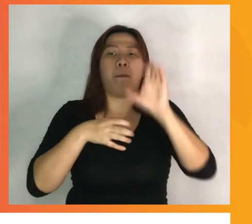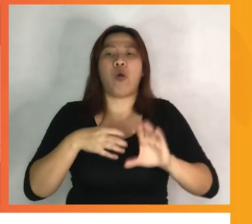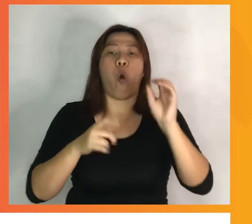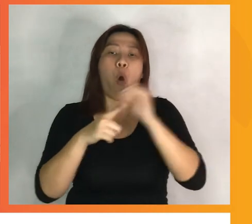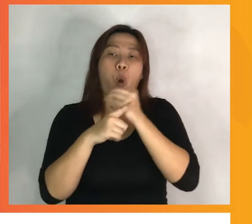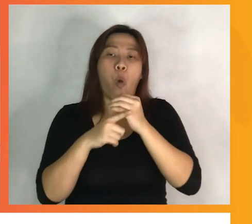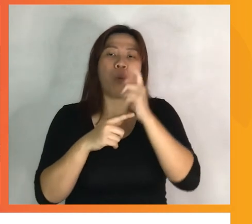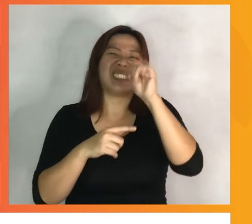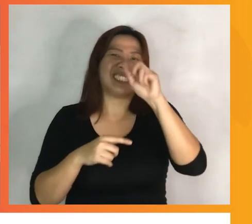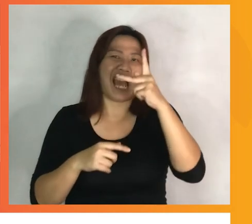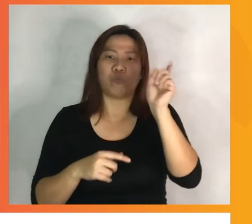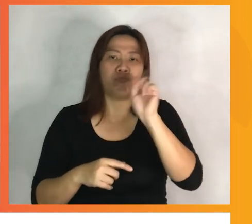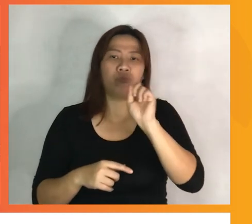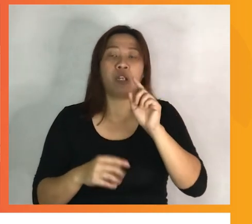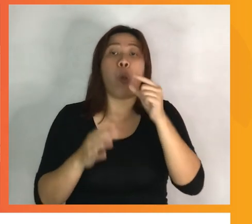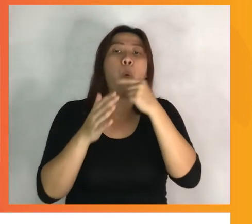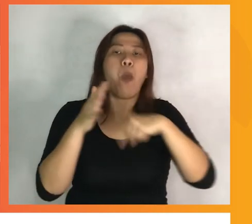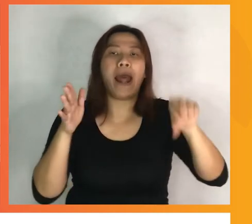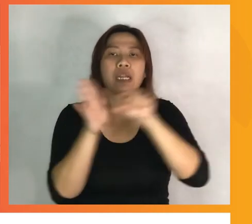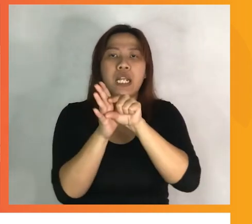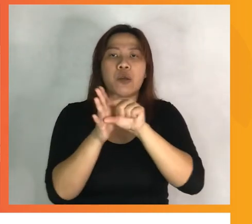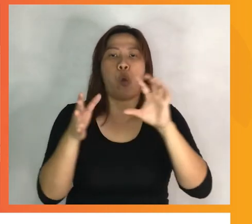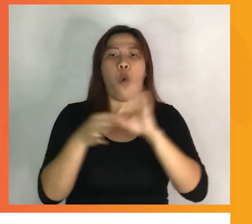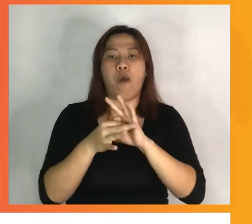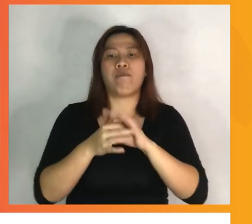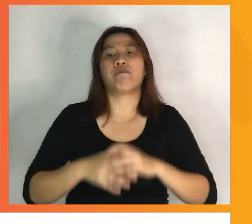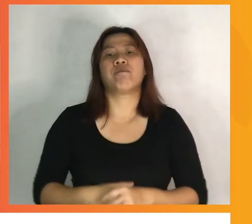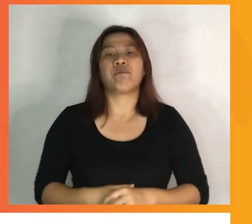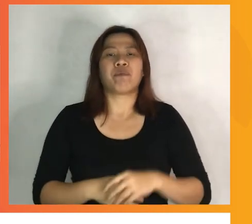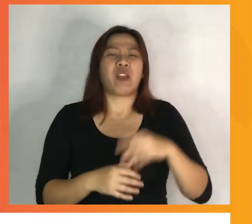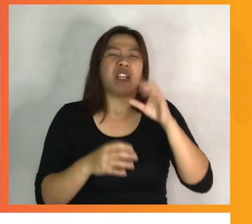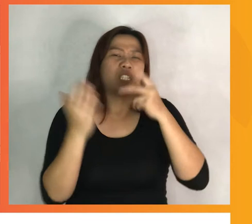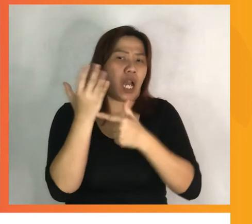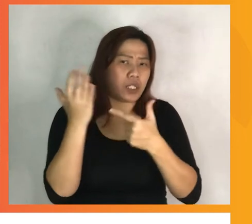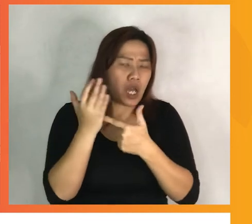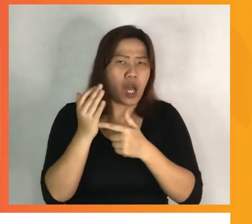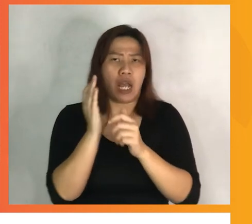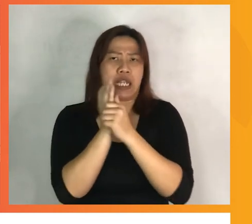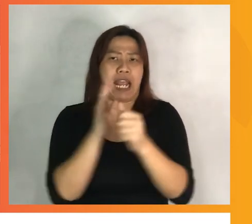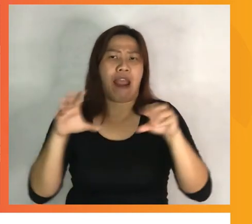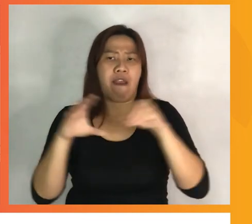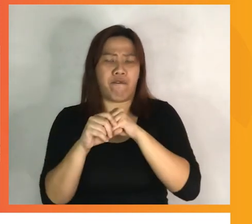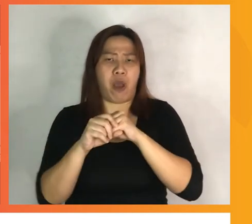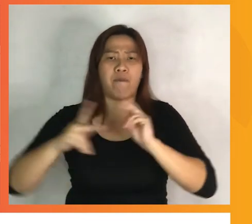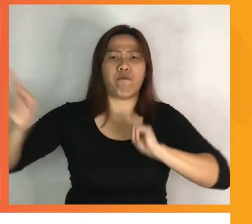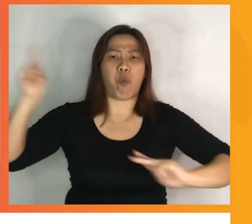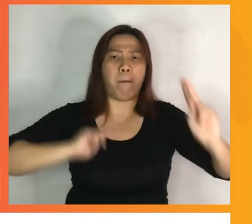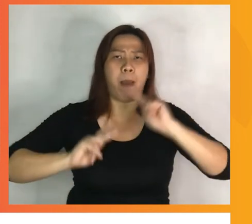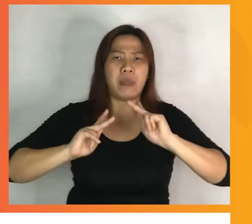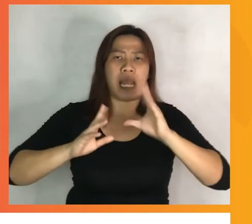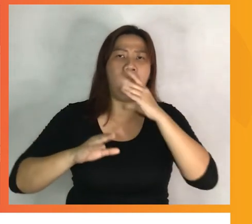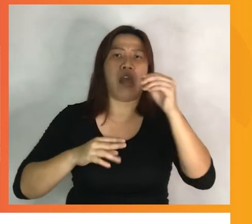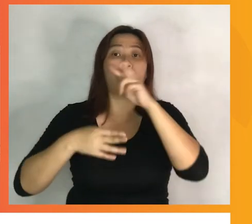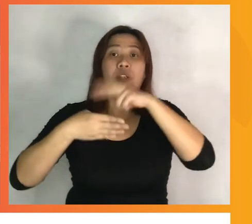of a task, but also about the quality of the technique, the skill that's involved,